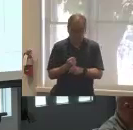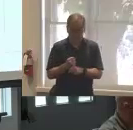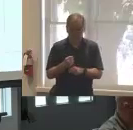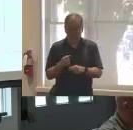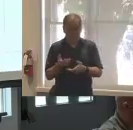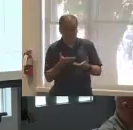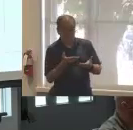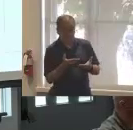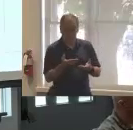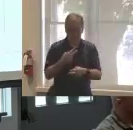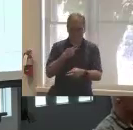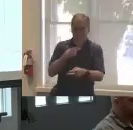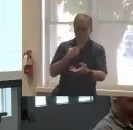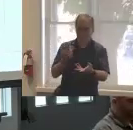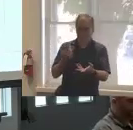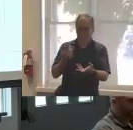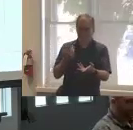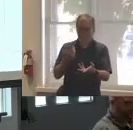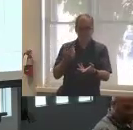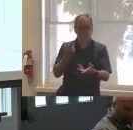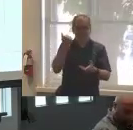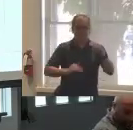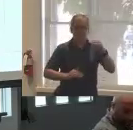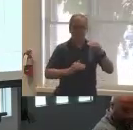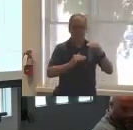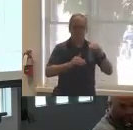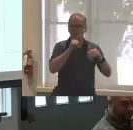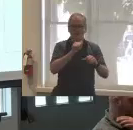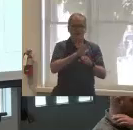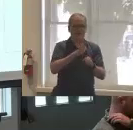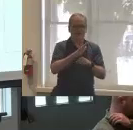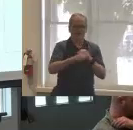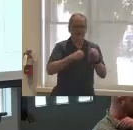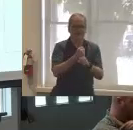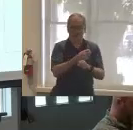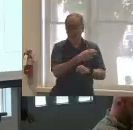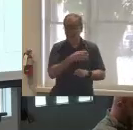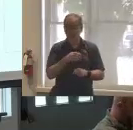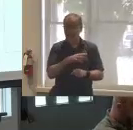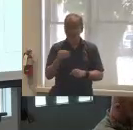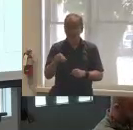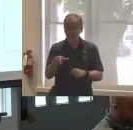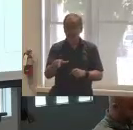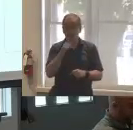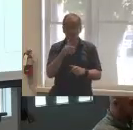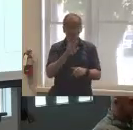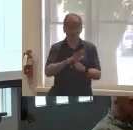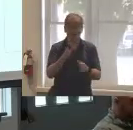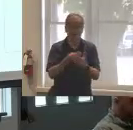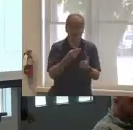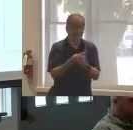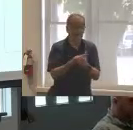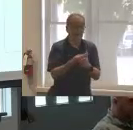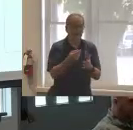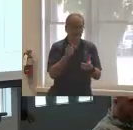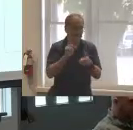place if they don't reach the residency requirement, if they don't have the money. They do not have the tools to change